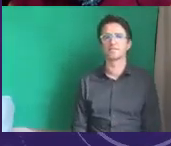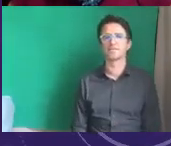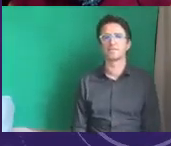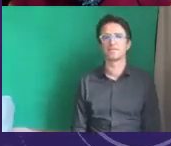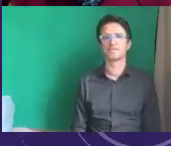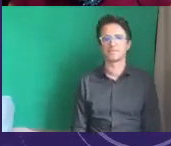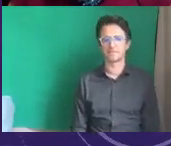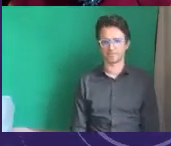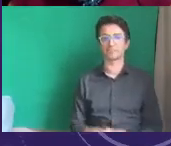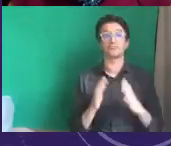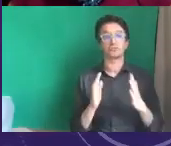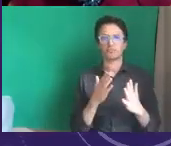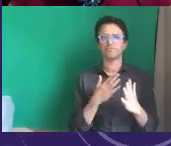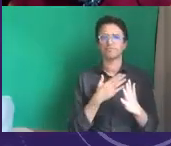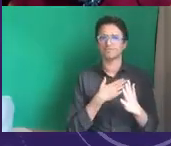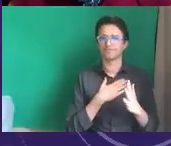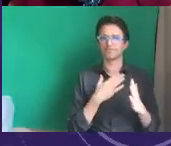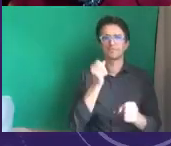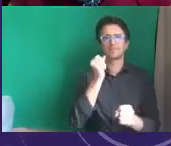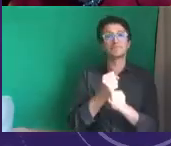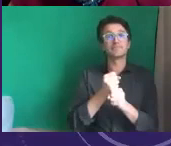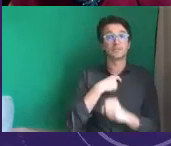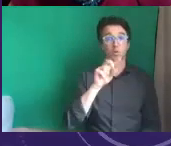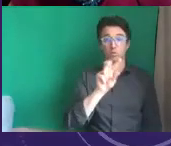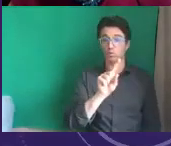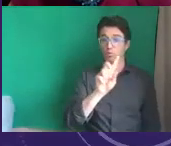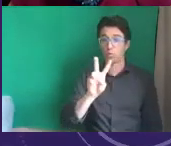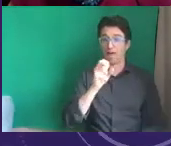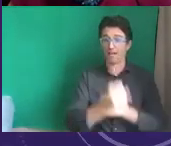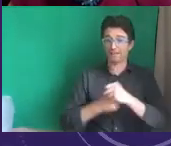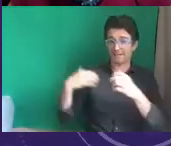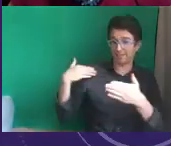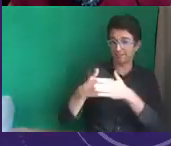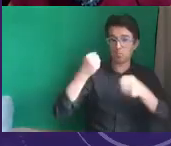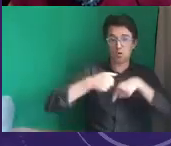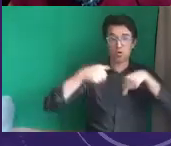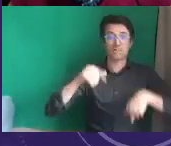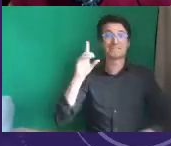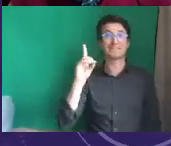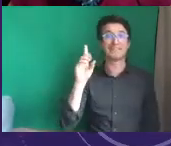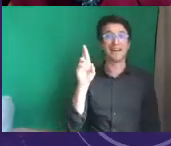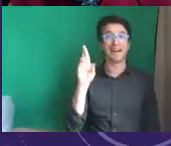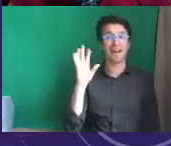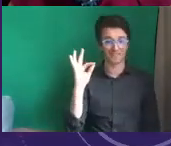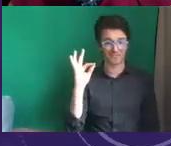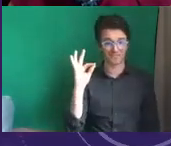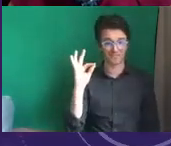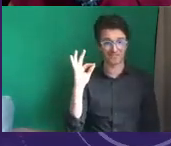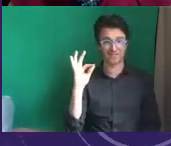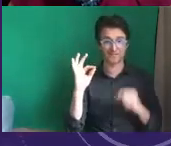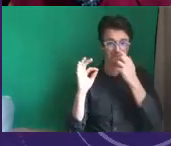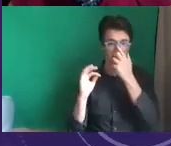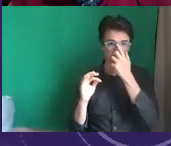at Disability Rights Fund and Disability Rights Advocacy Fund. It's also a personal mission for me to